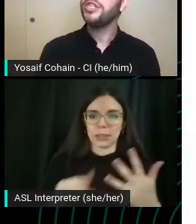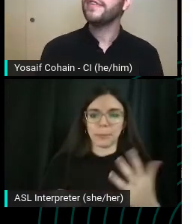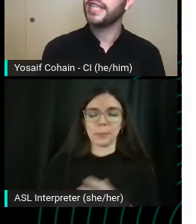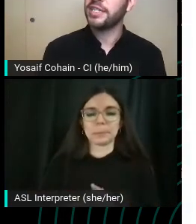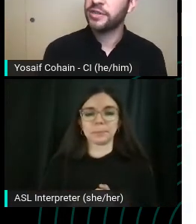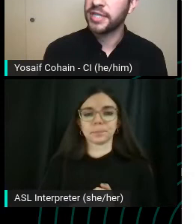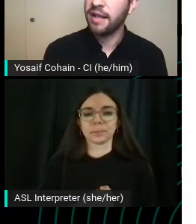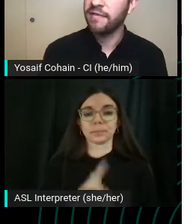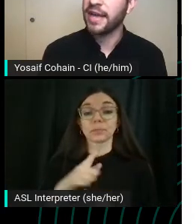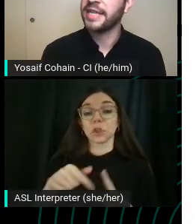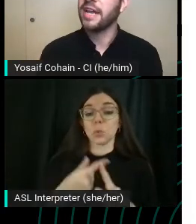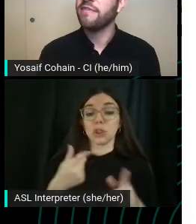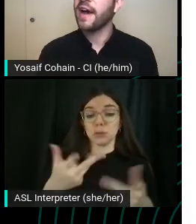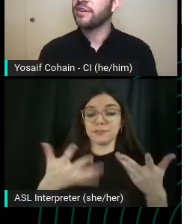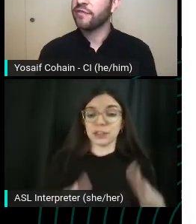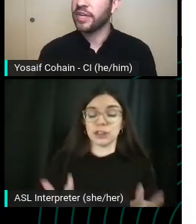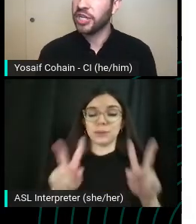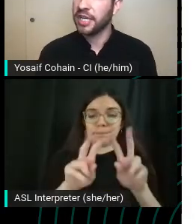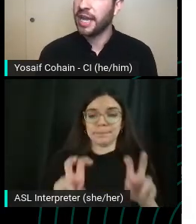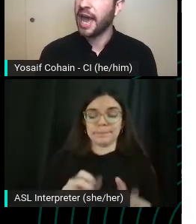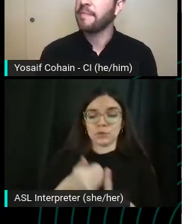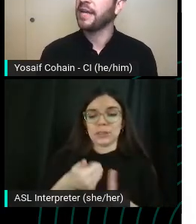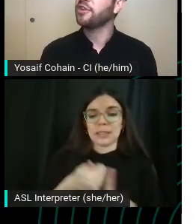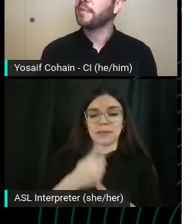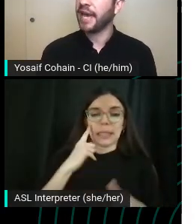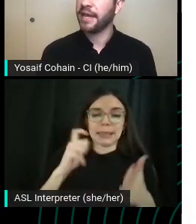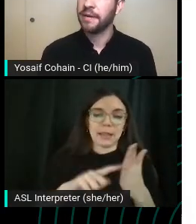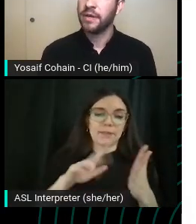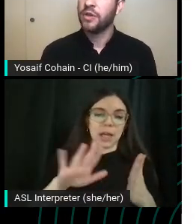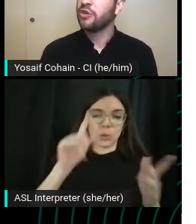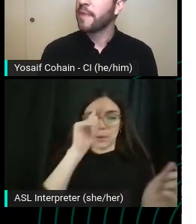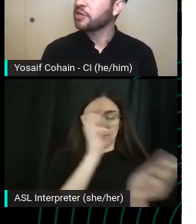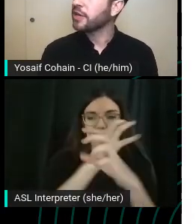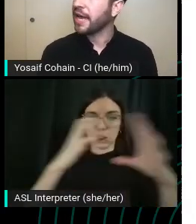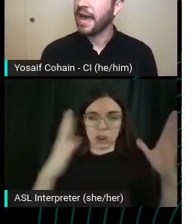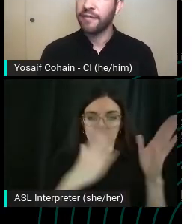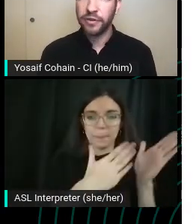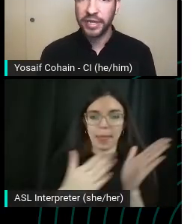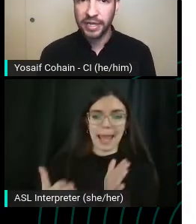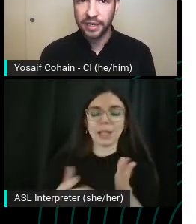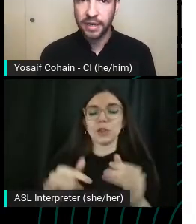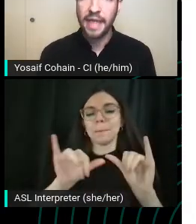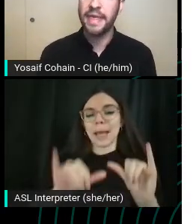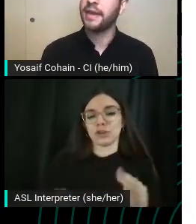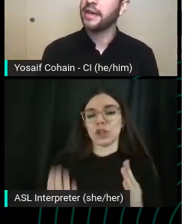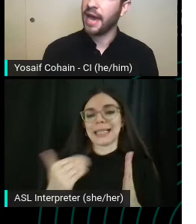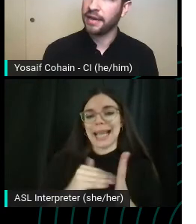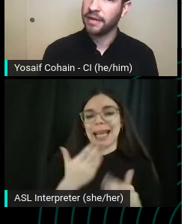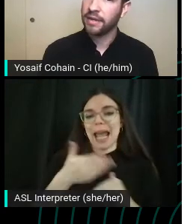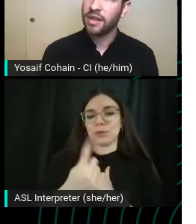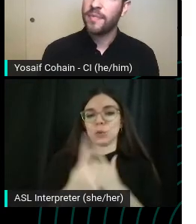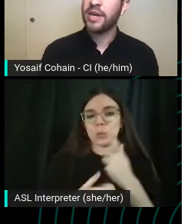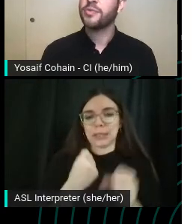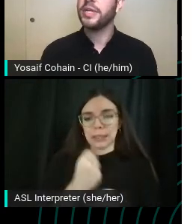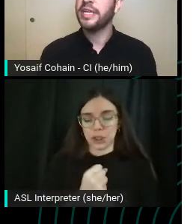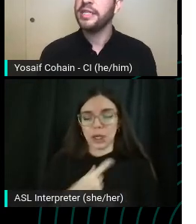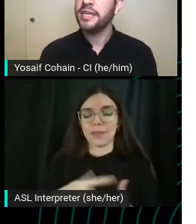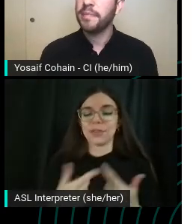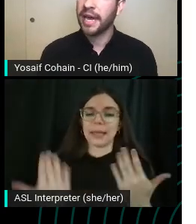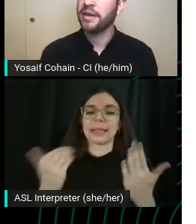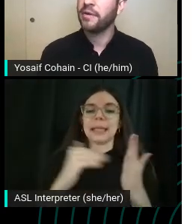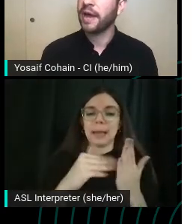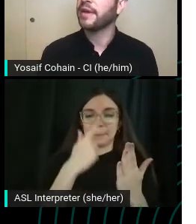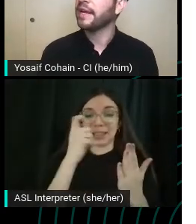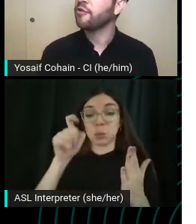So once you've assessed yourself and identified your vision and made your plan, you measure again after a year and then again, because we need